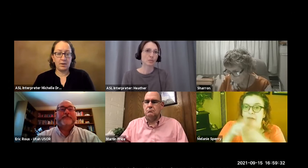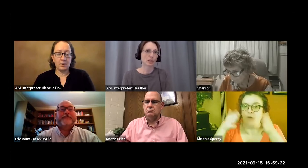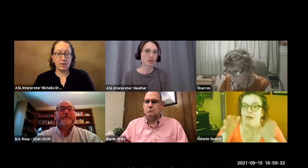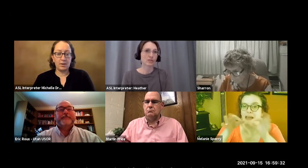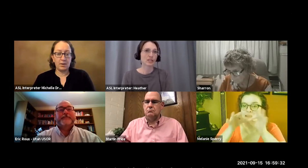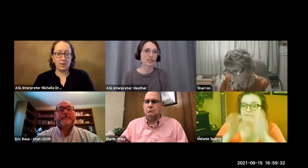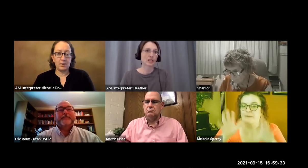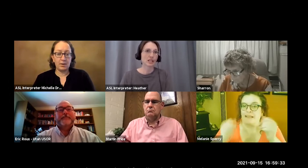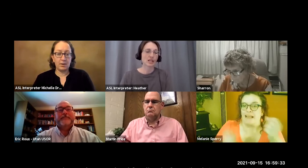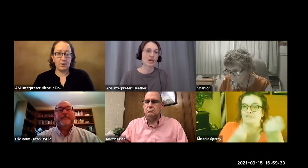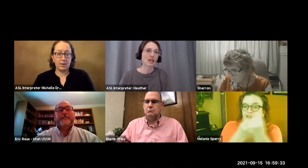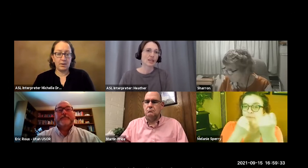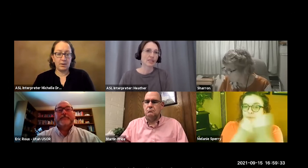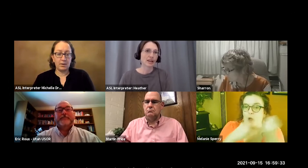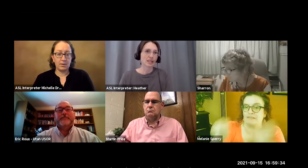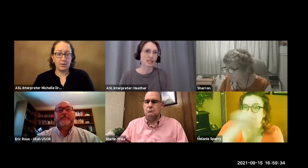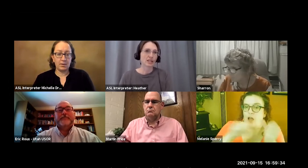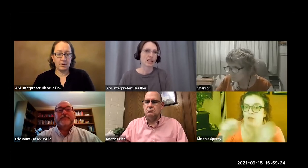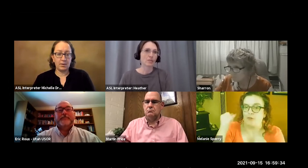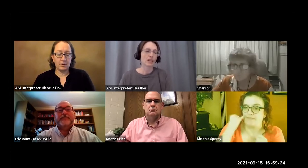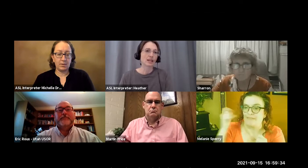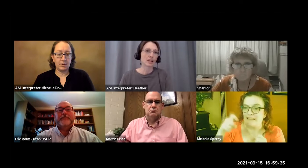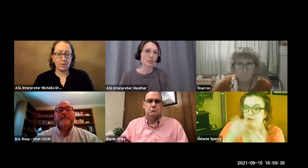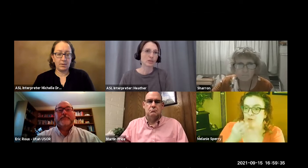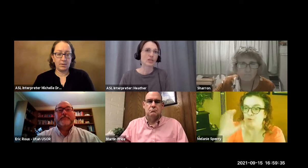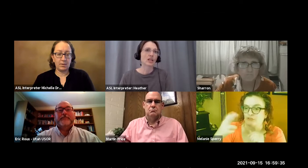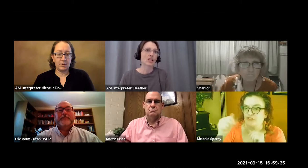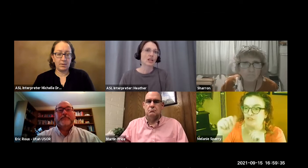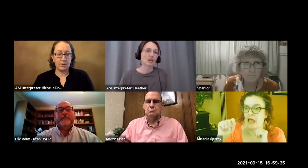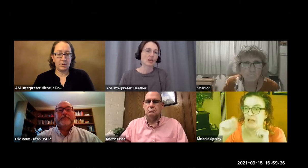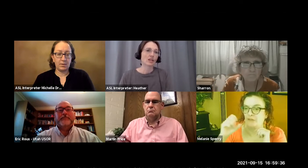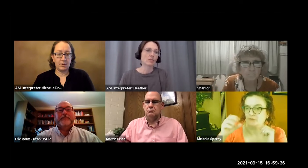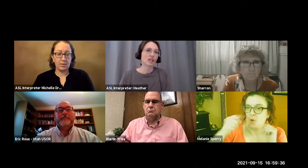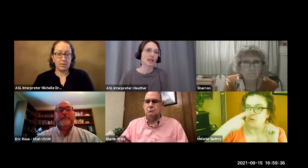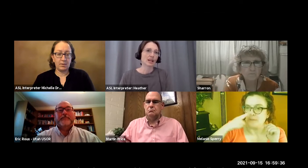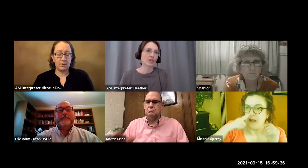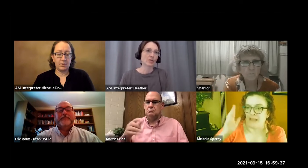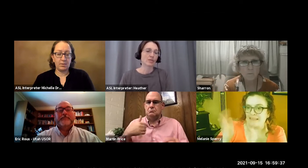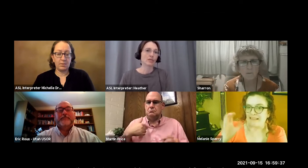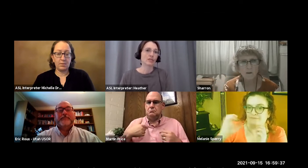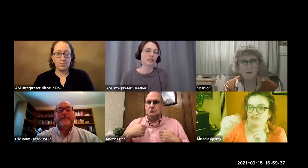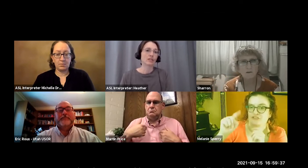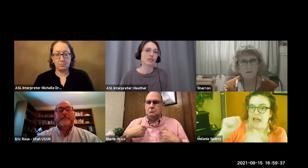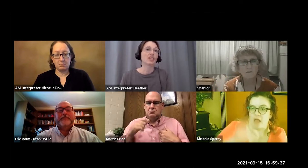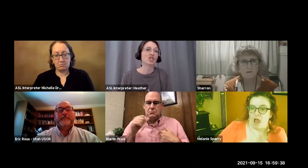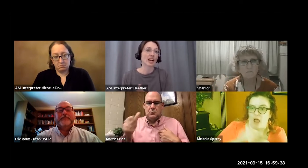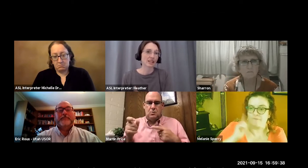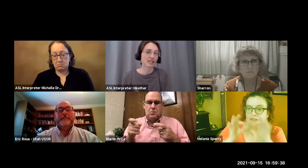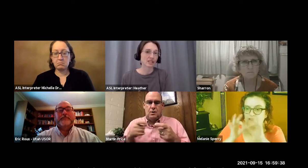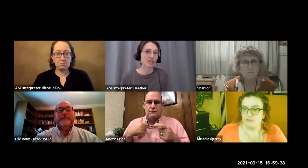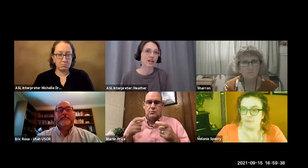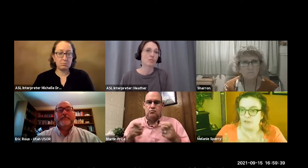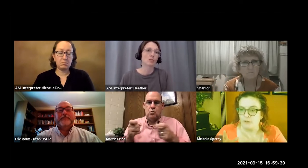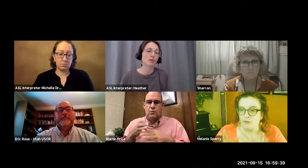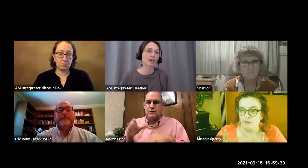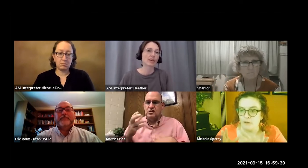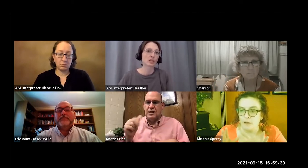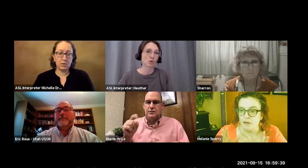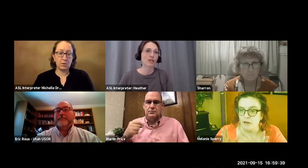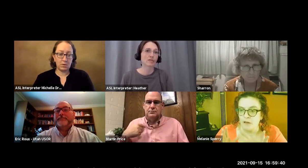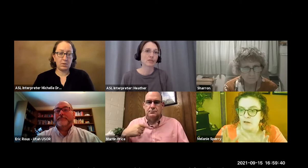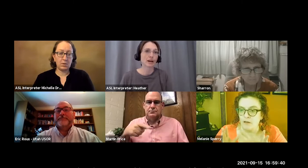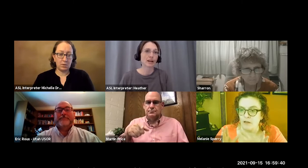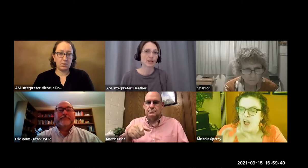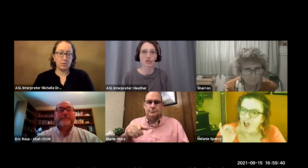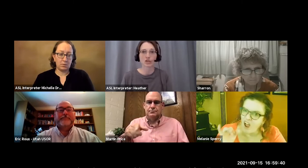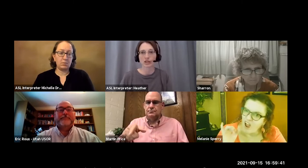the interpreters previously that it helps to have the chat to provide